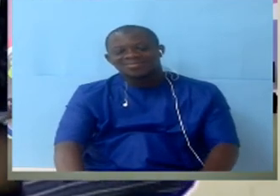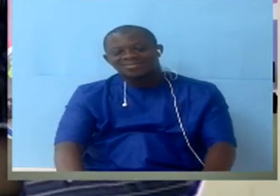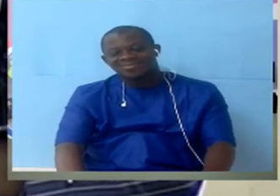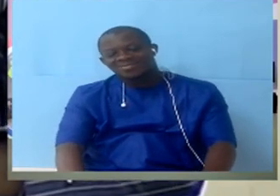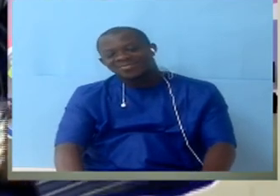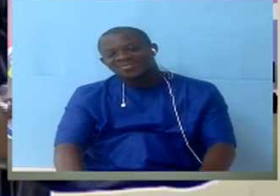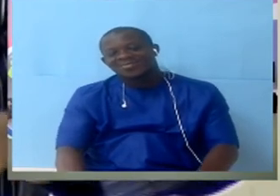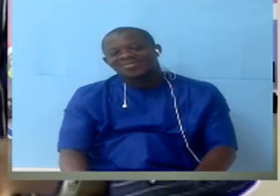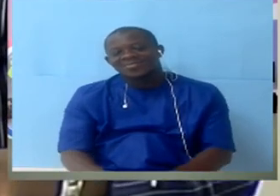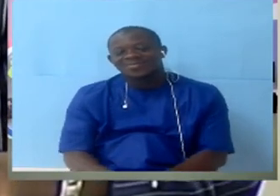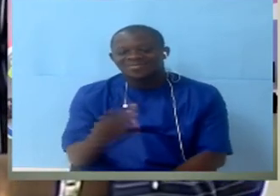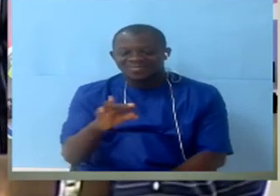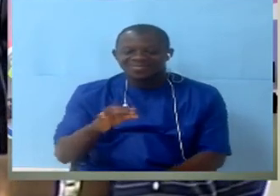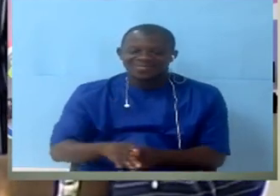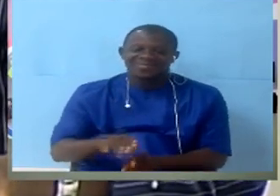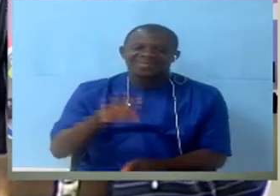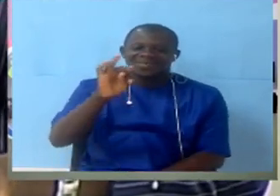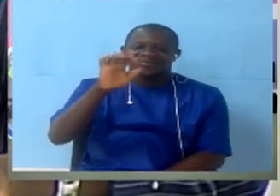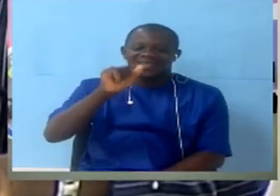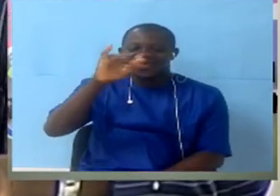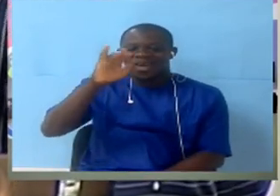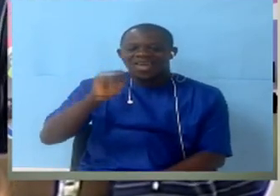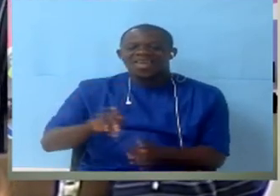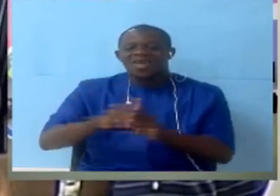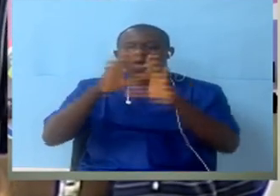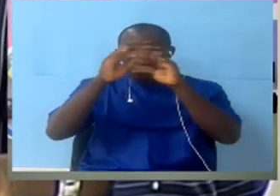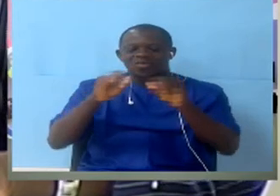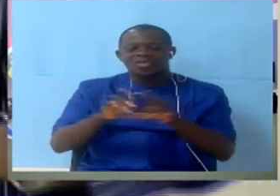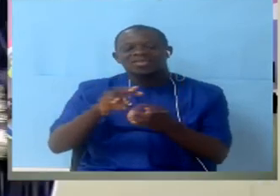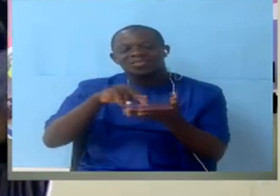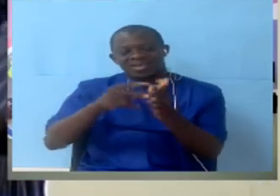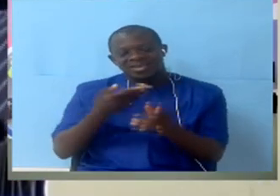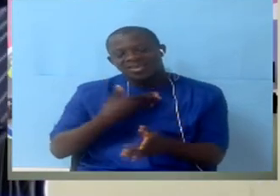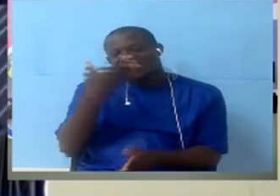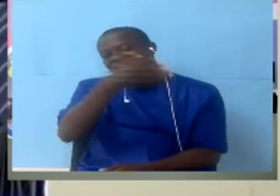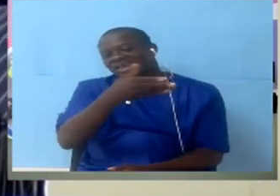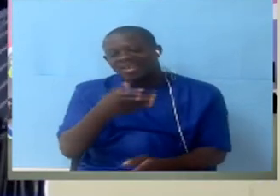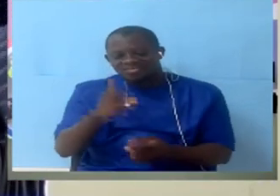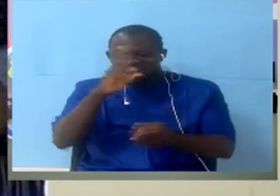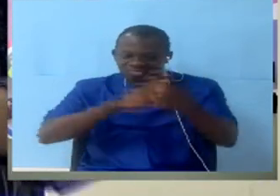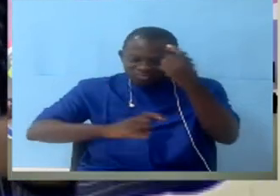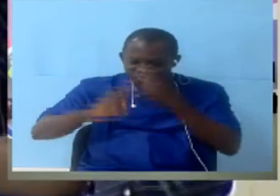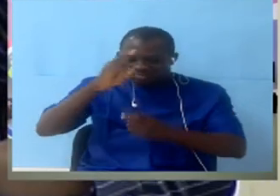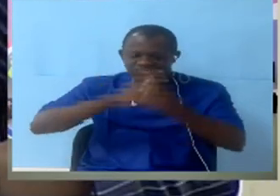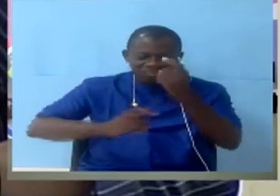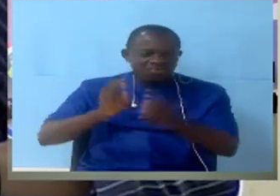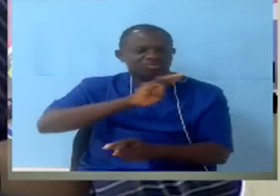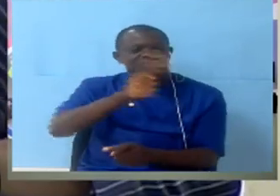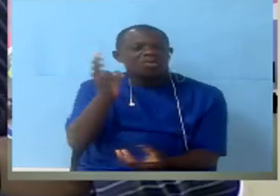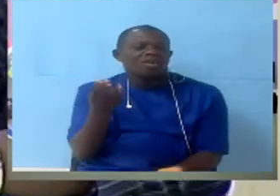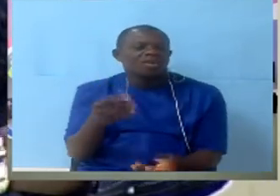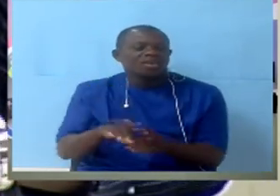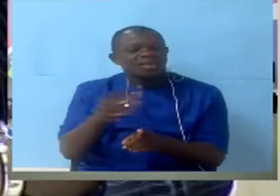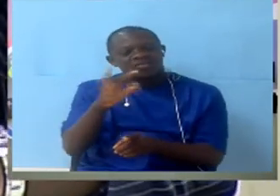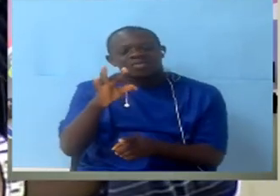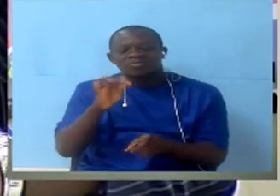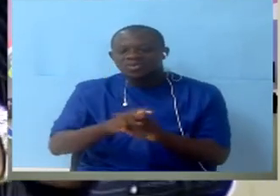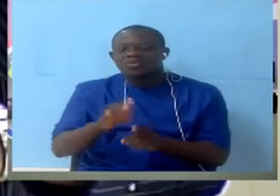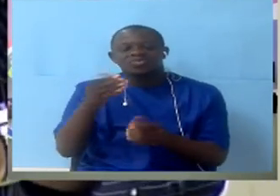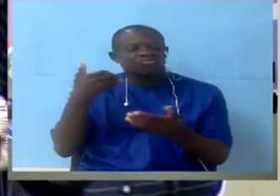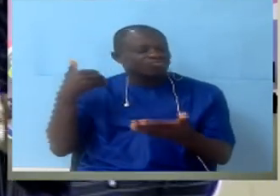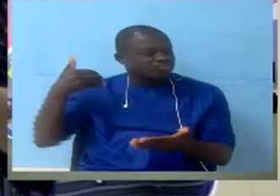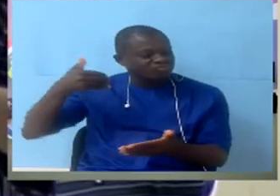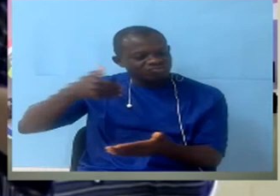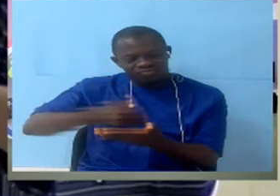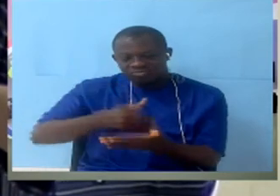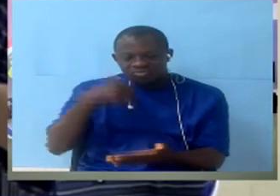How many men say you can cover Sergeant Fibe J? Why do you Samba J? Stop the repetition. Otherwise, we would be here until tomorrow. So